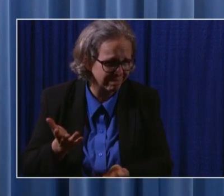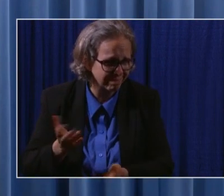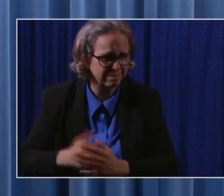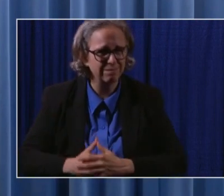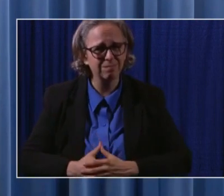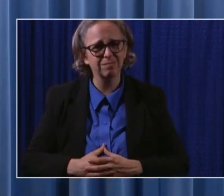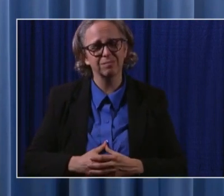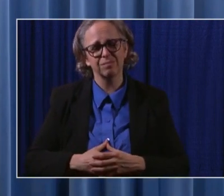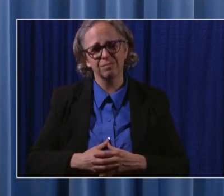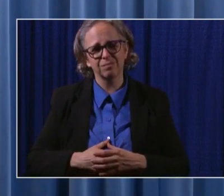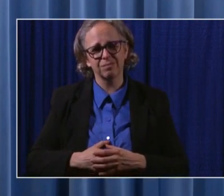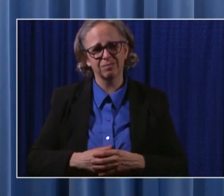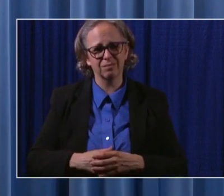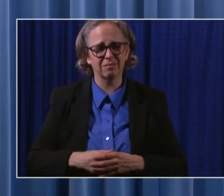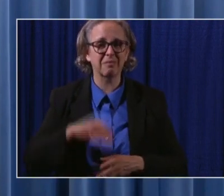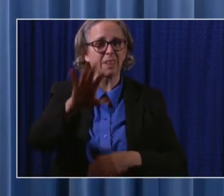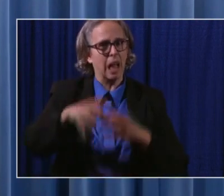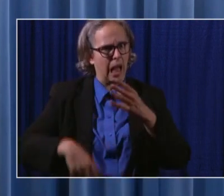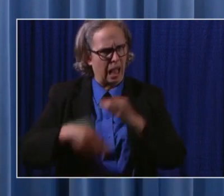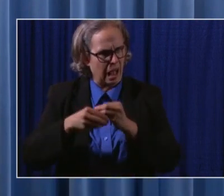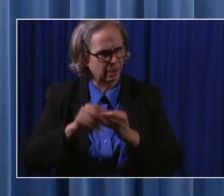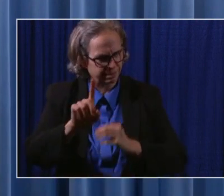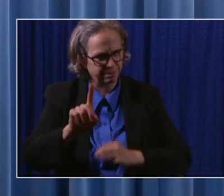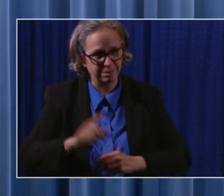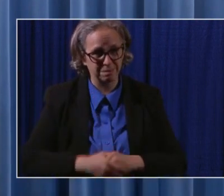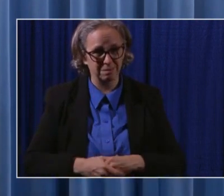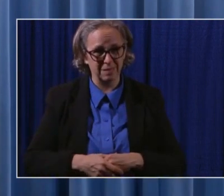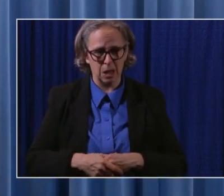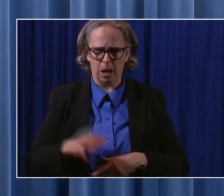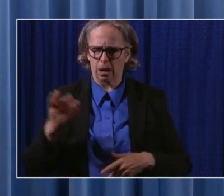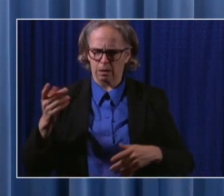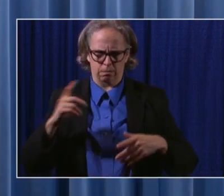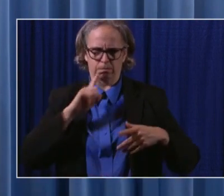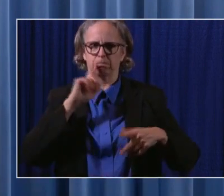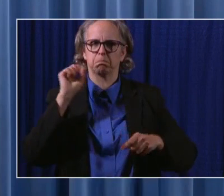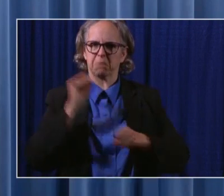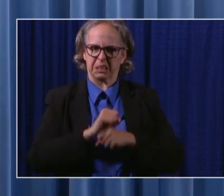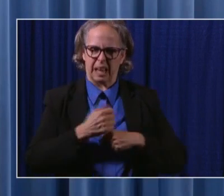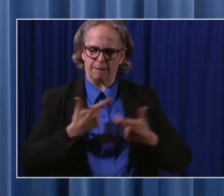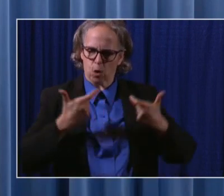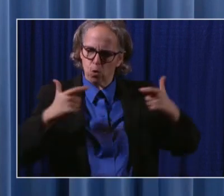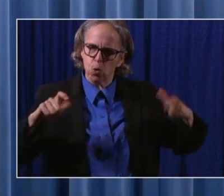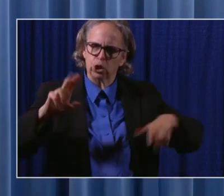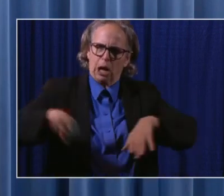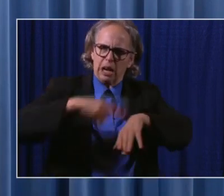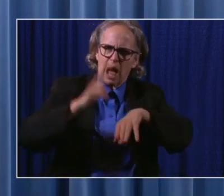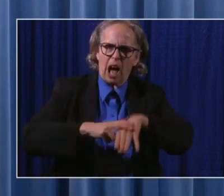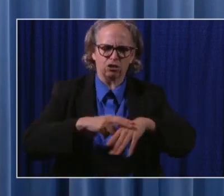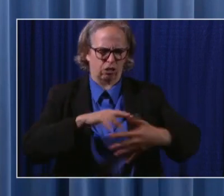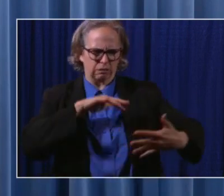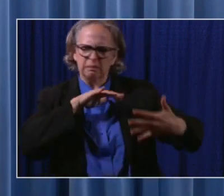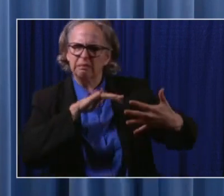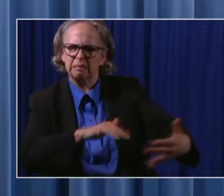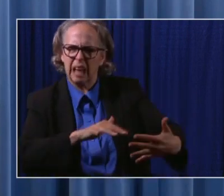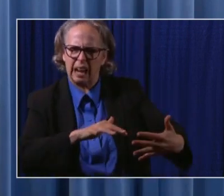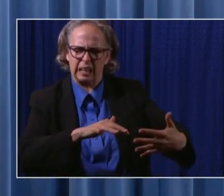first of its kind study, a very large study that is aimed at our child care workers,